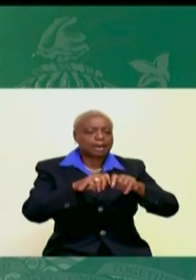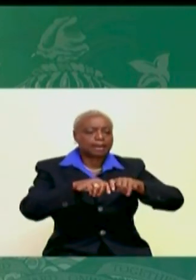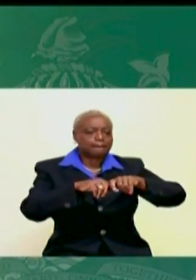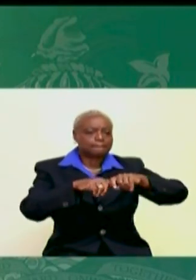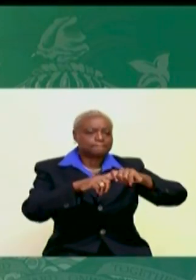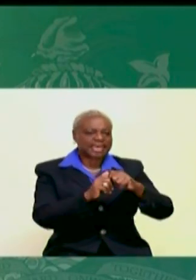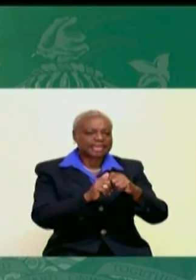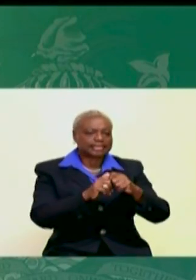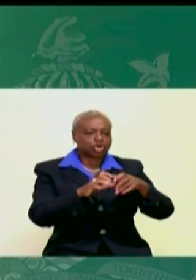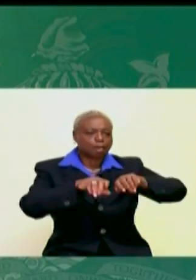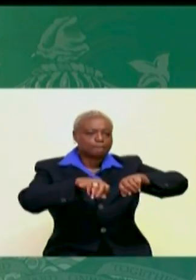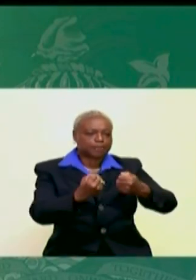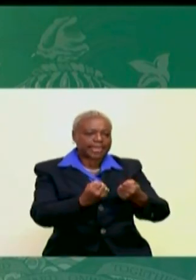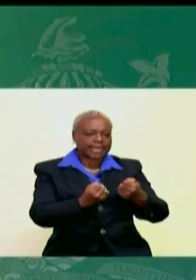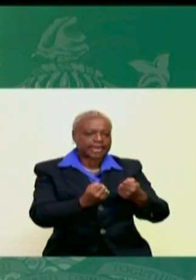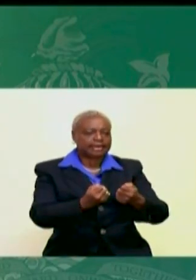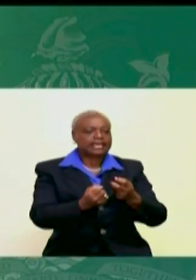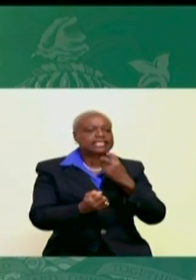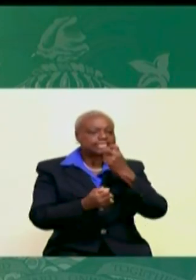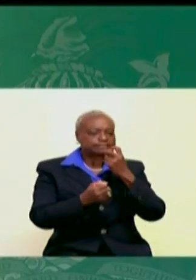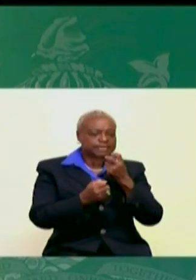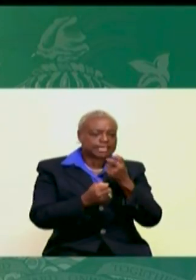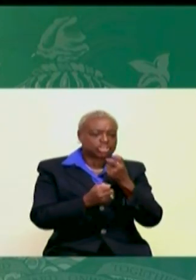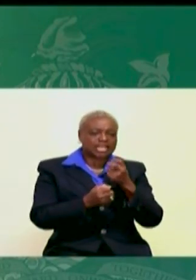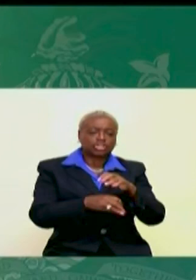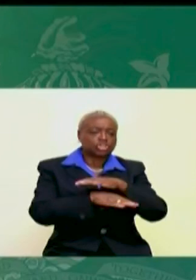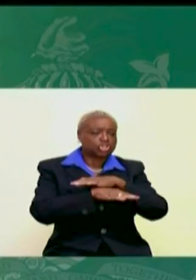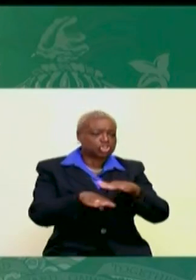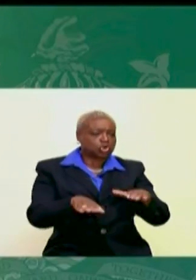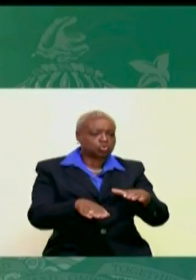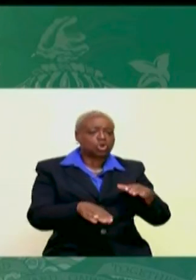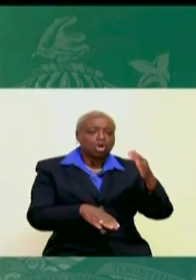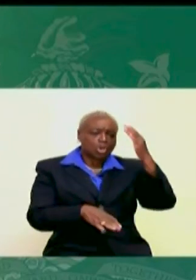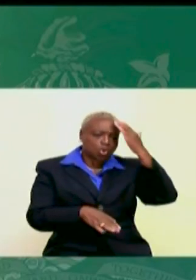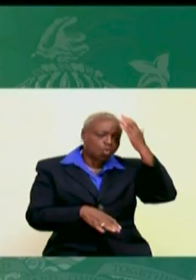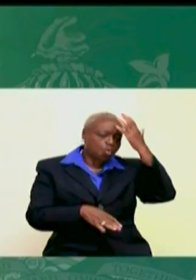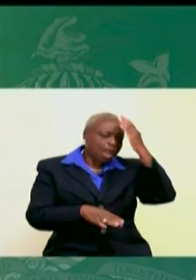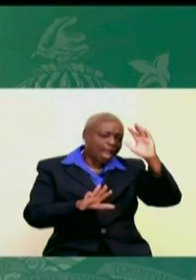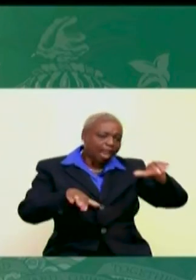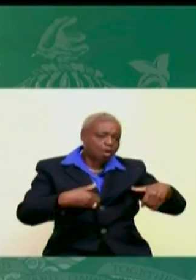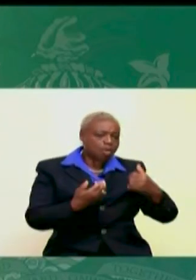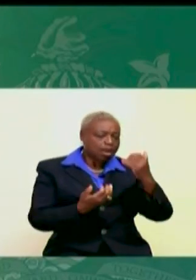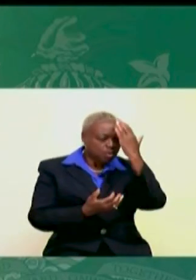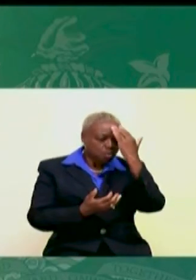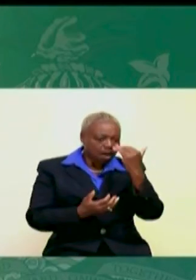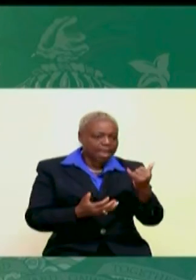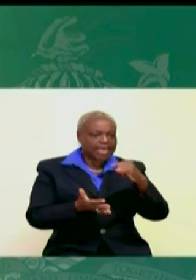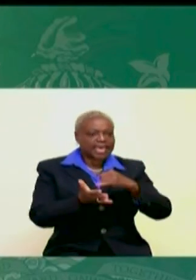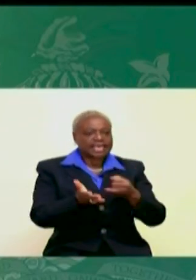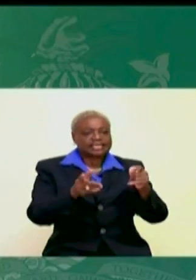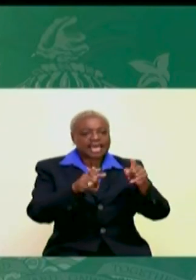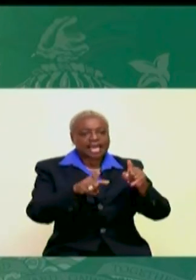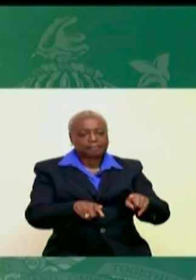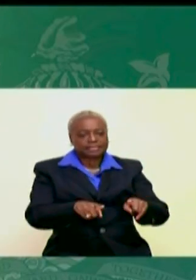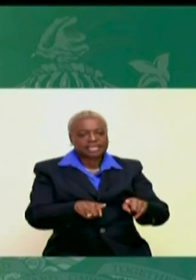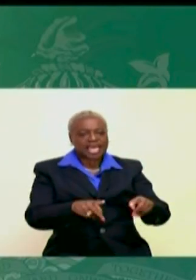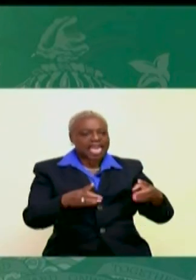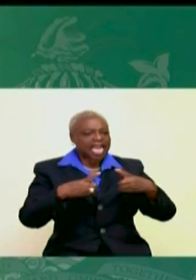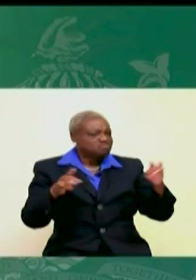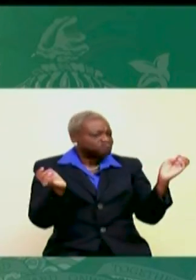Sir Lyndon's bend or break speech and don't realize how and why it happened. Yes. Had nothing to do with Sir